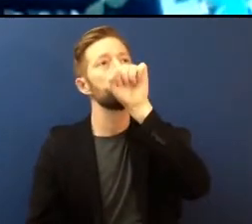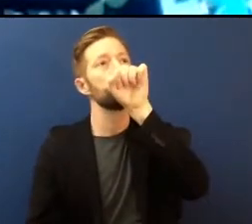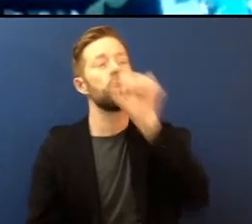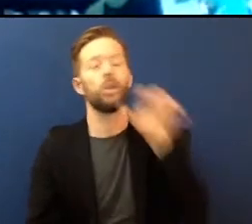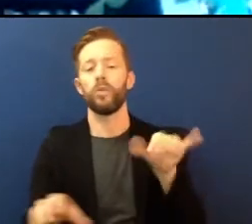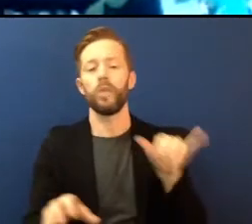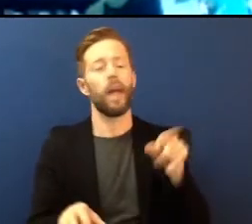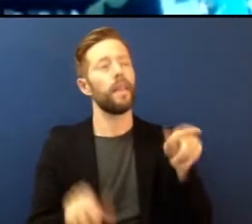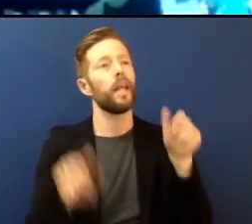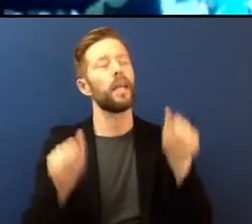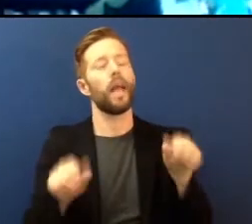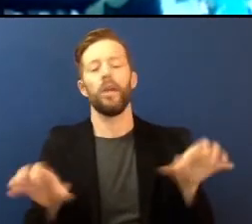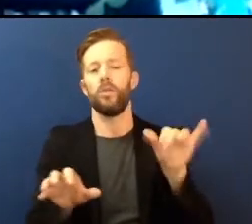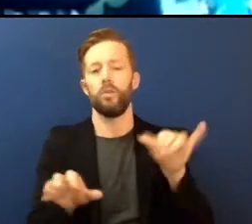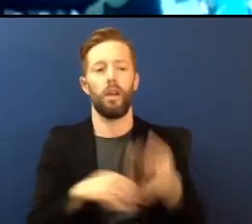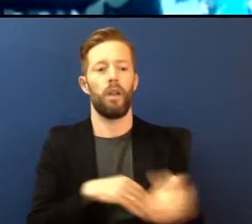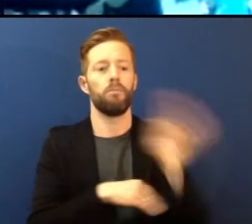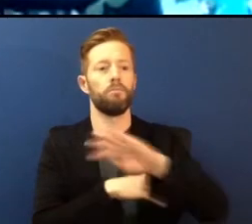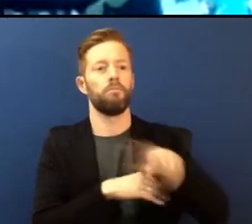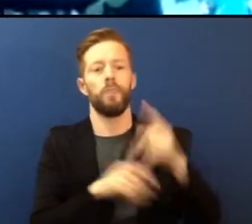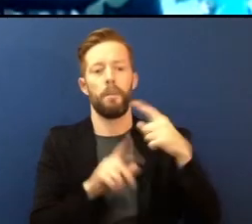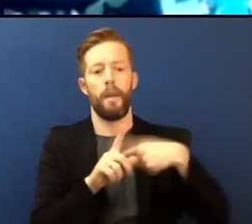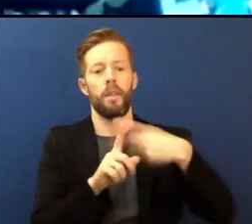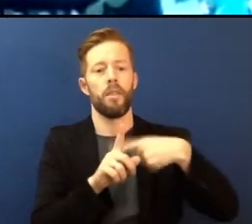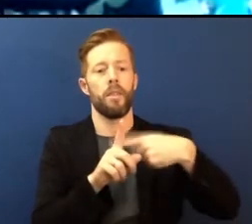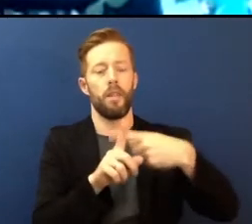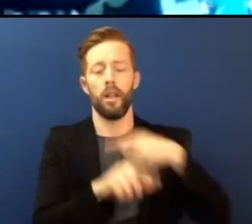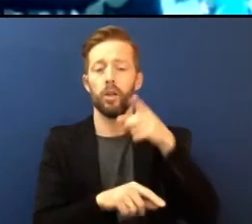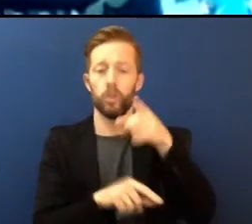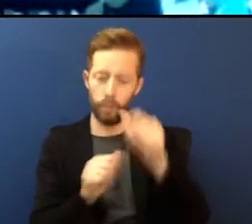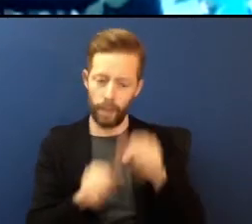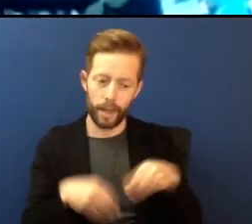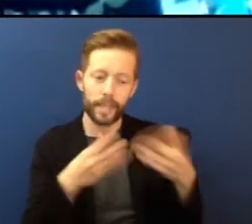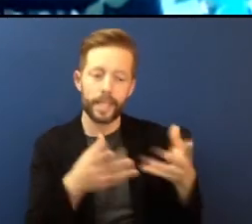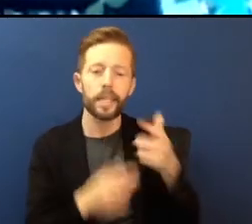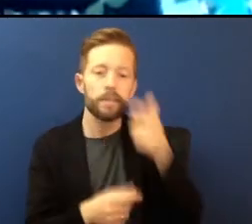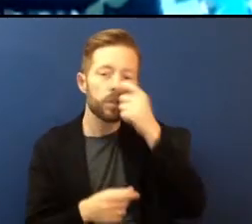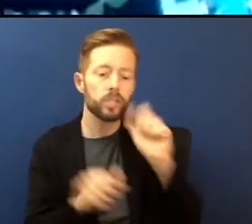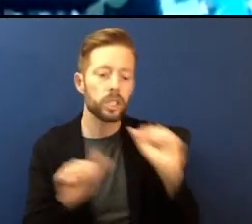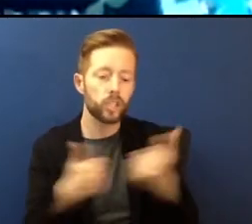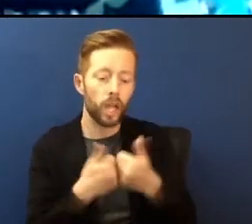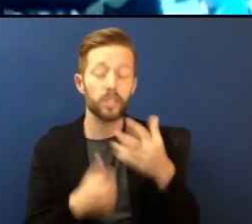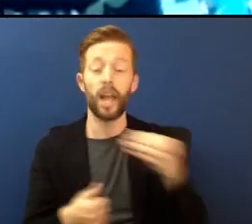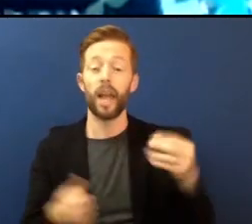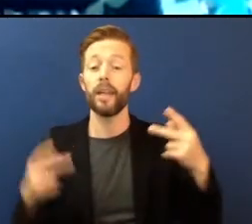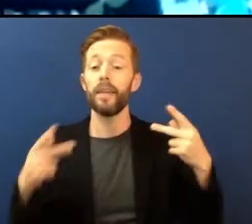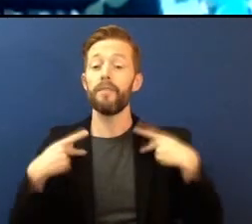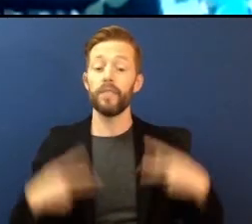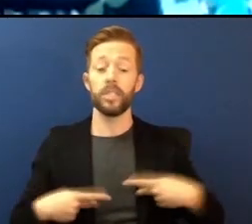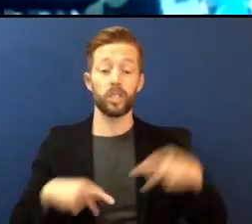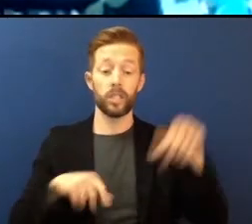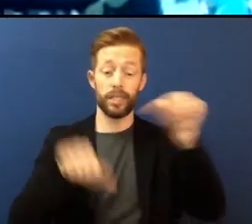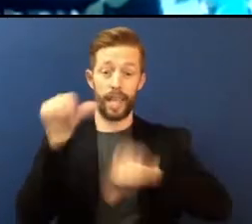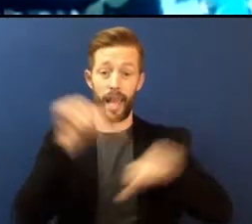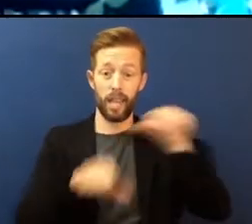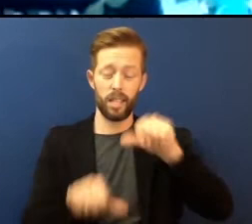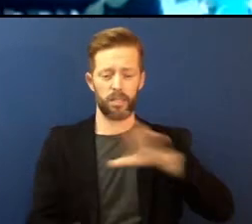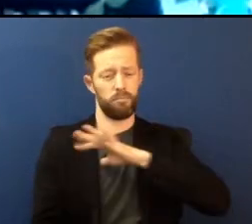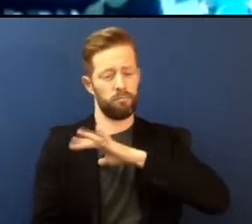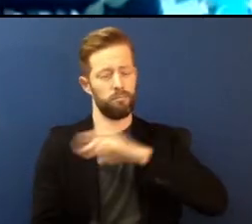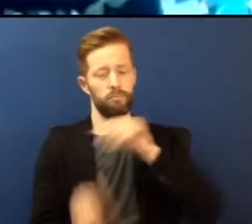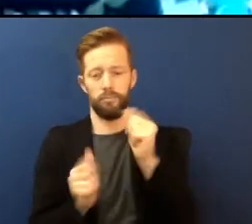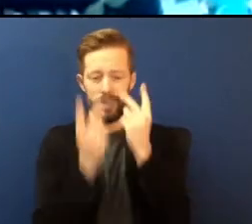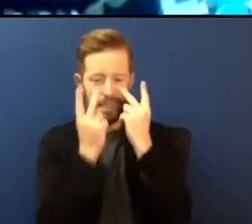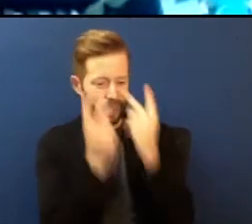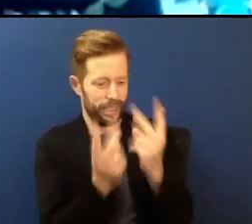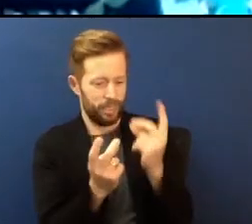They will do that continuously, for months at a time. You can give them these interesting challenges. And what's nice about physical science is you